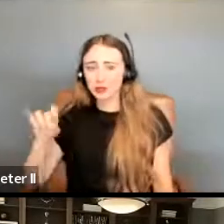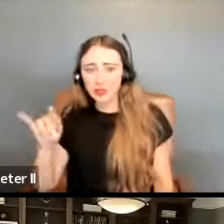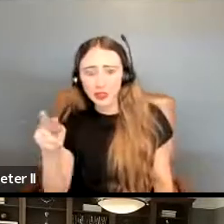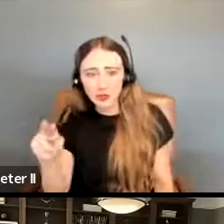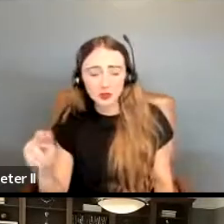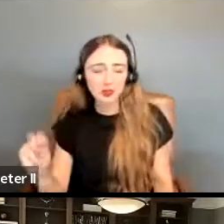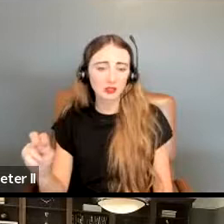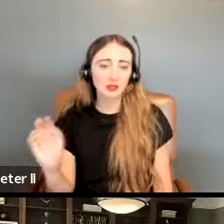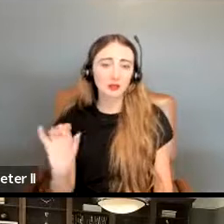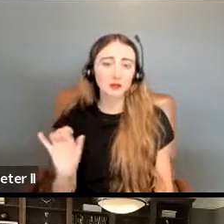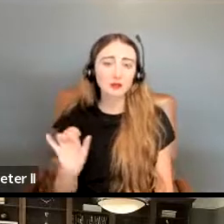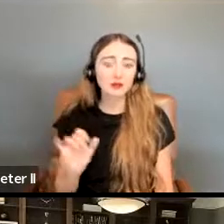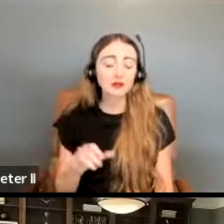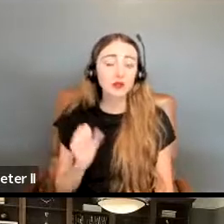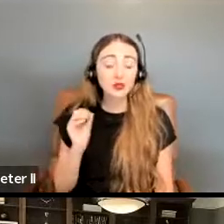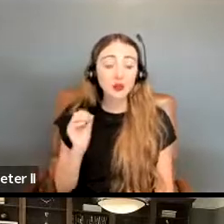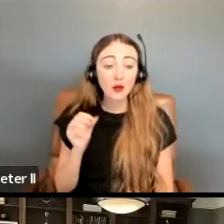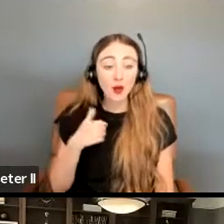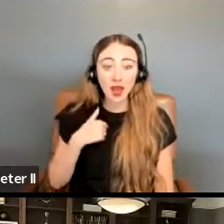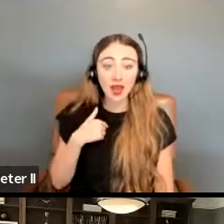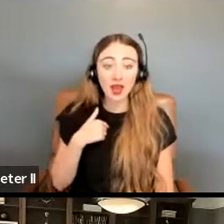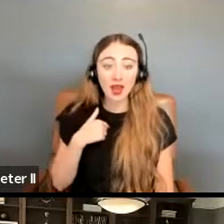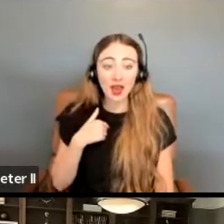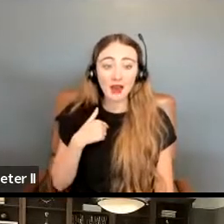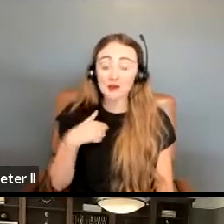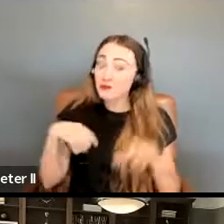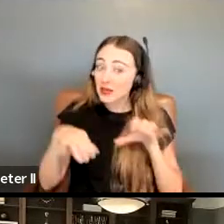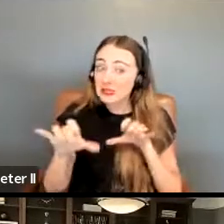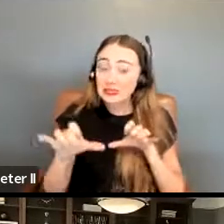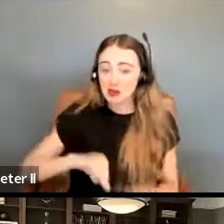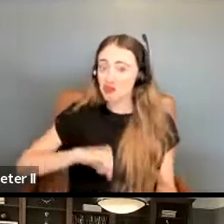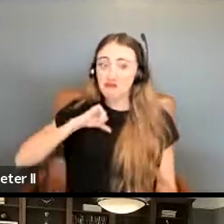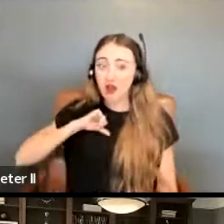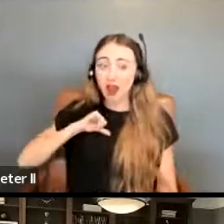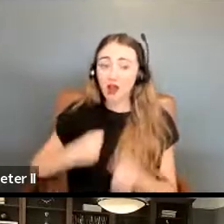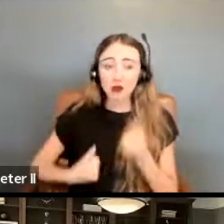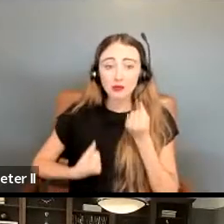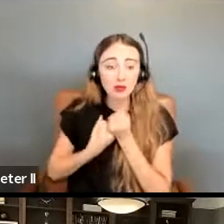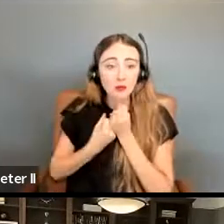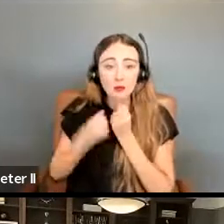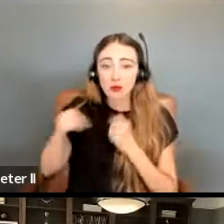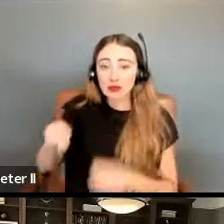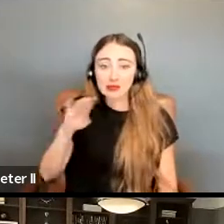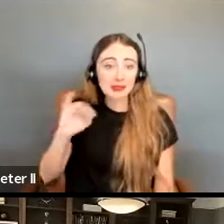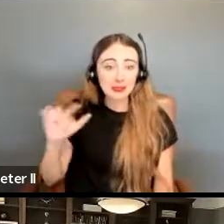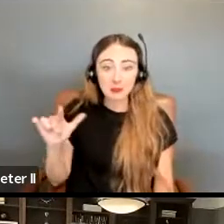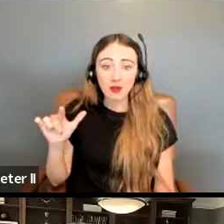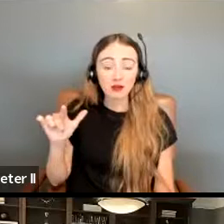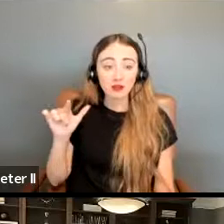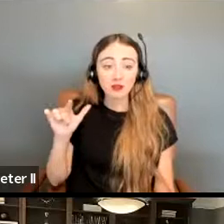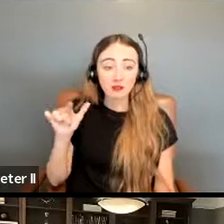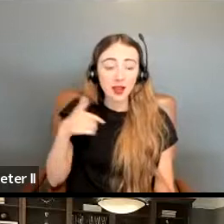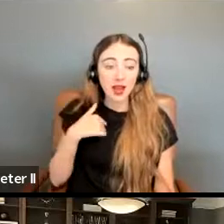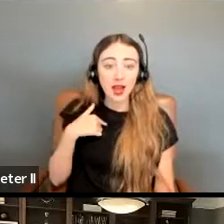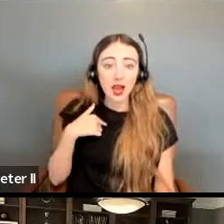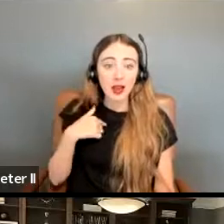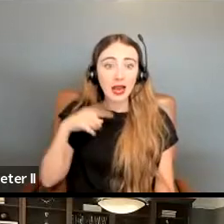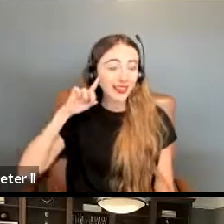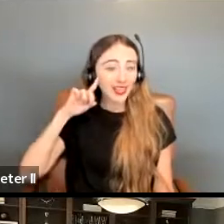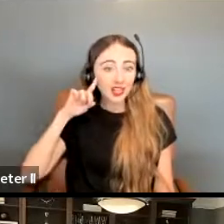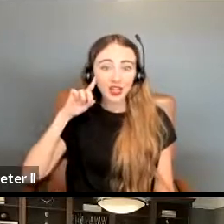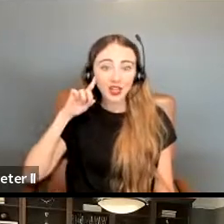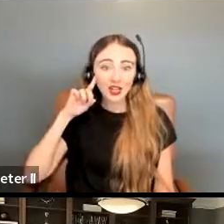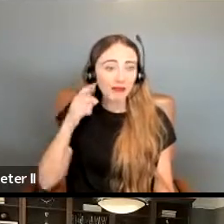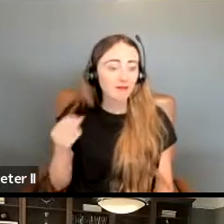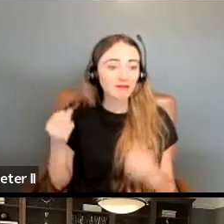defense. And so I am still proud to support this bill. And I hear a lot